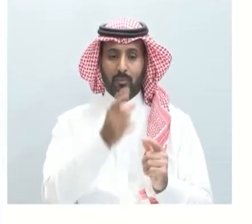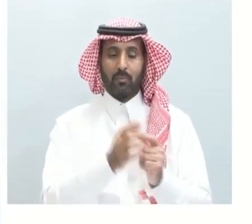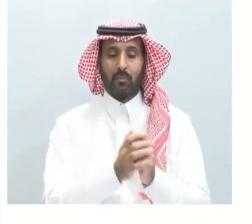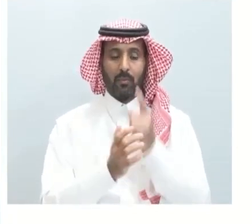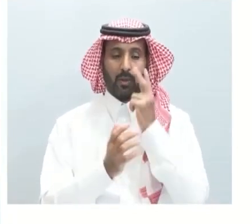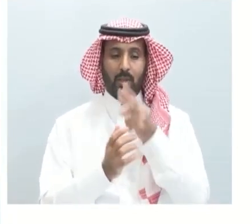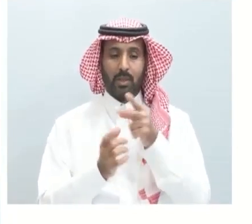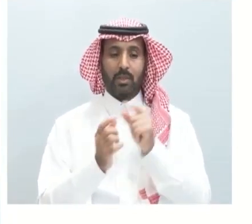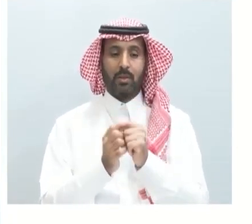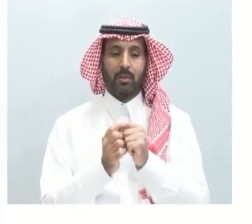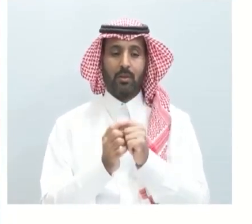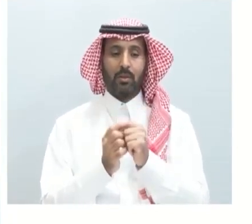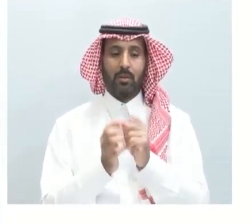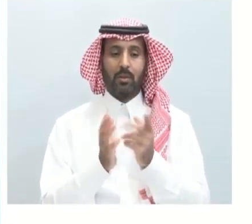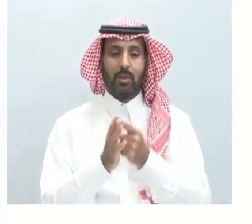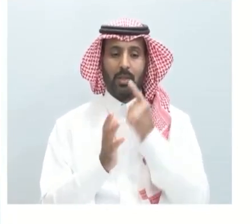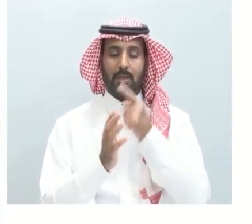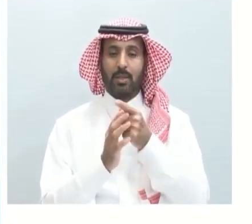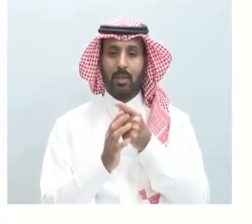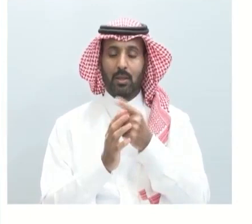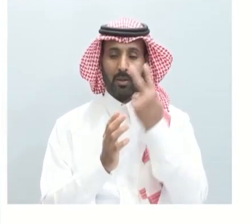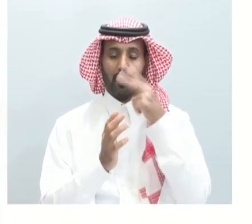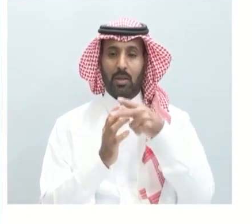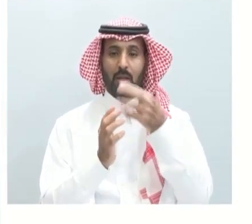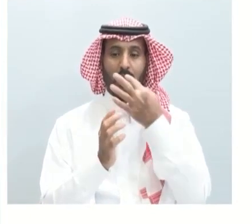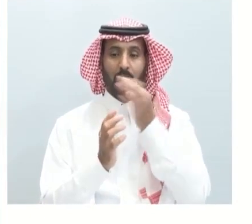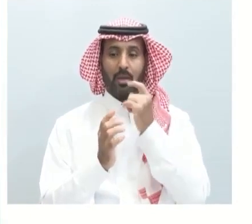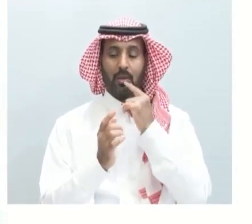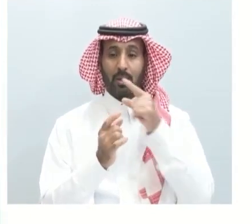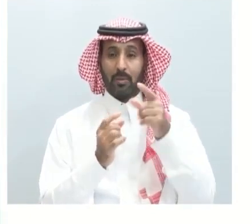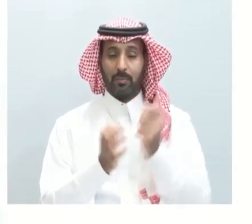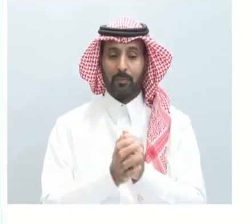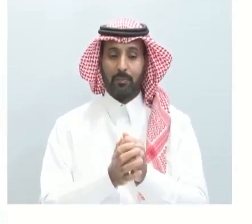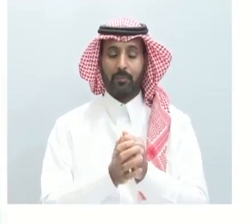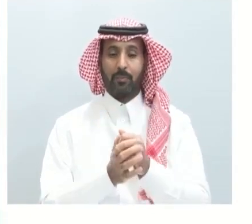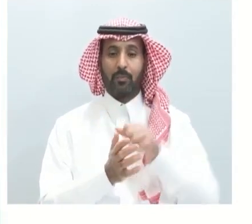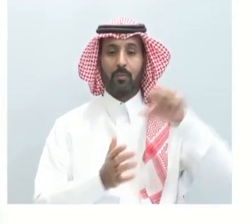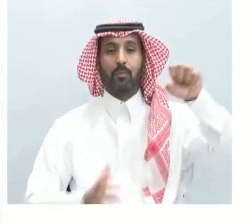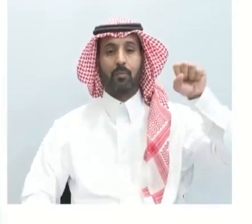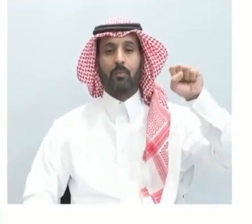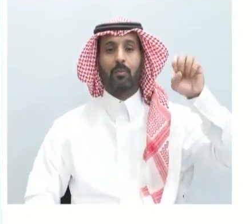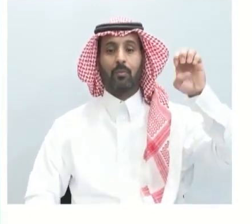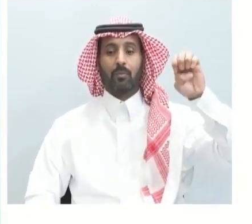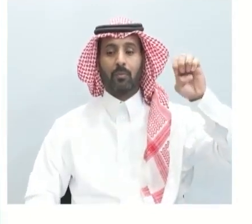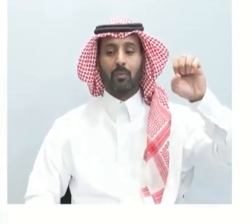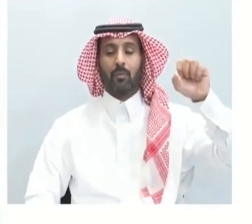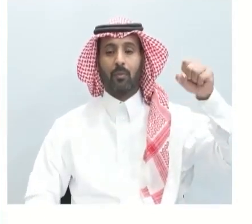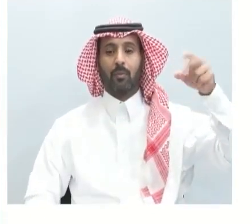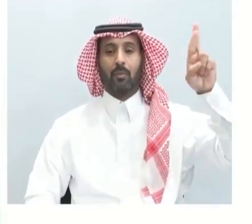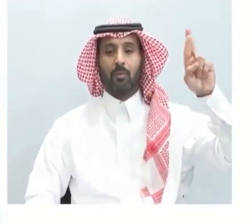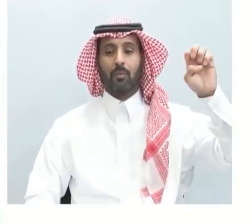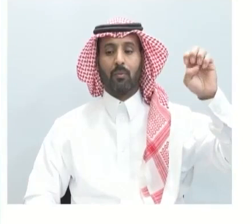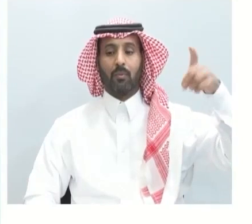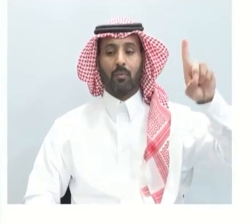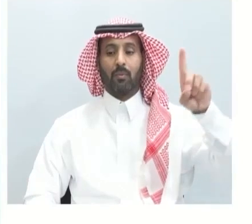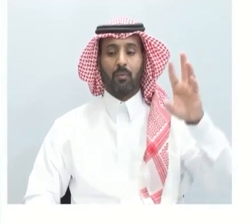CED CED so what is the man doing how does the man feel